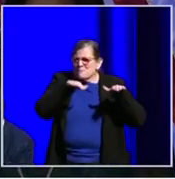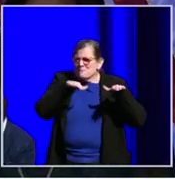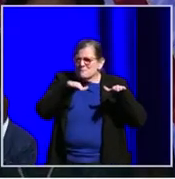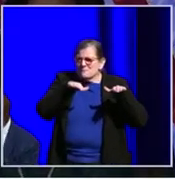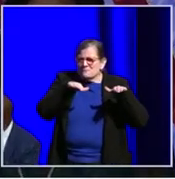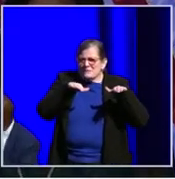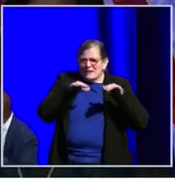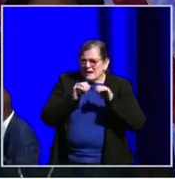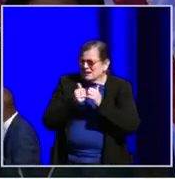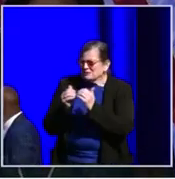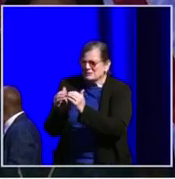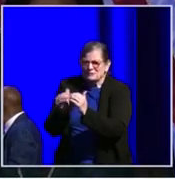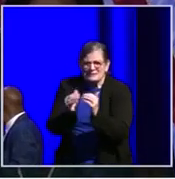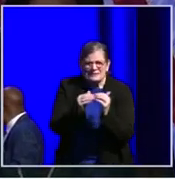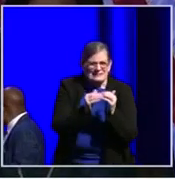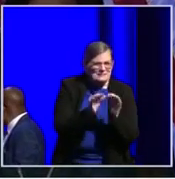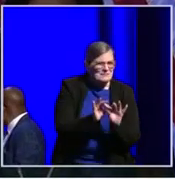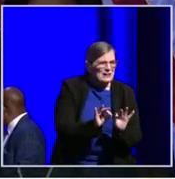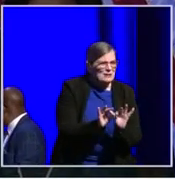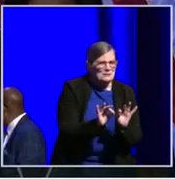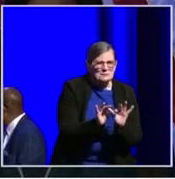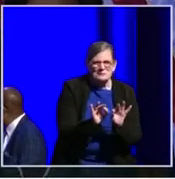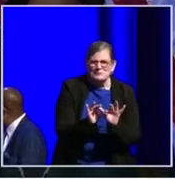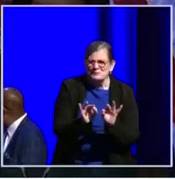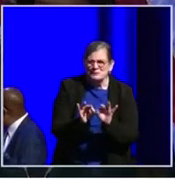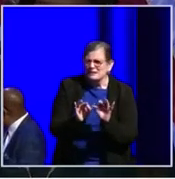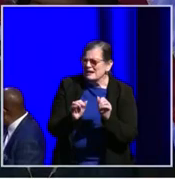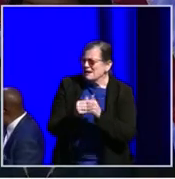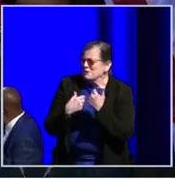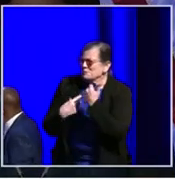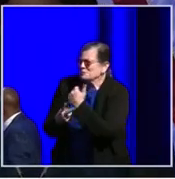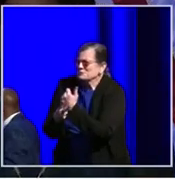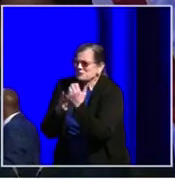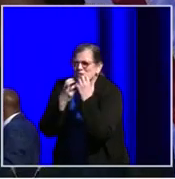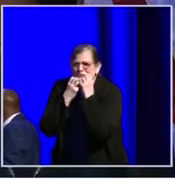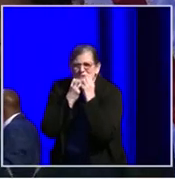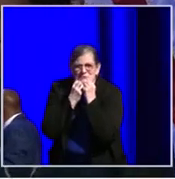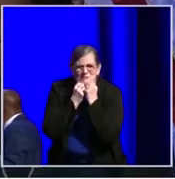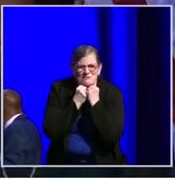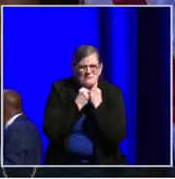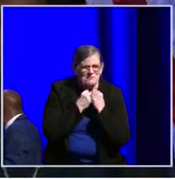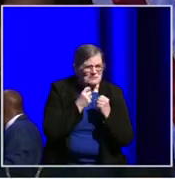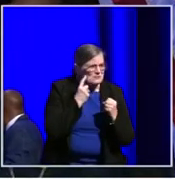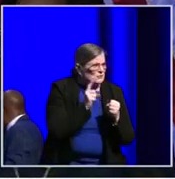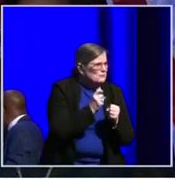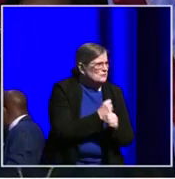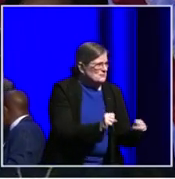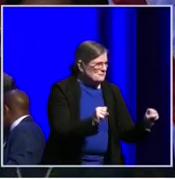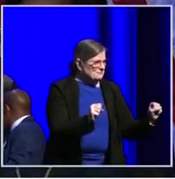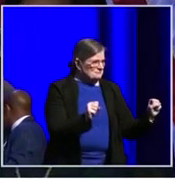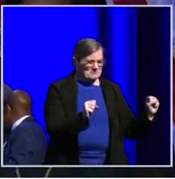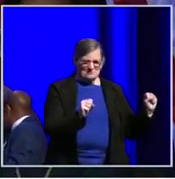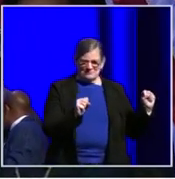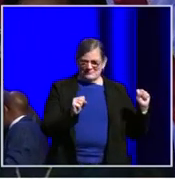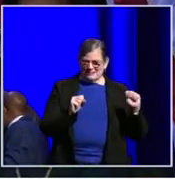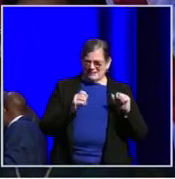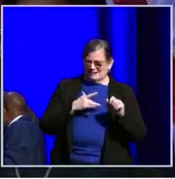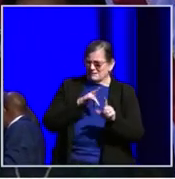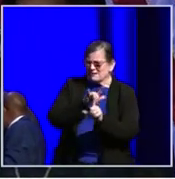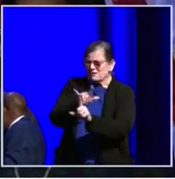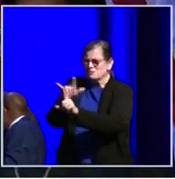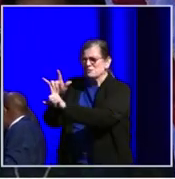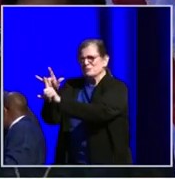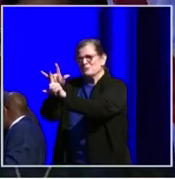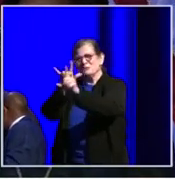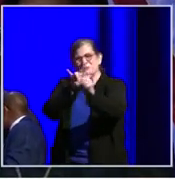How do we preserve fundamental rights, rights to reproductive freedom, to love who we choose, to be free from racism,